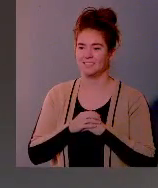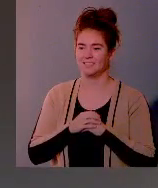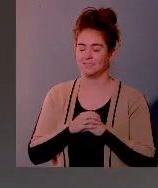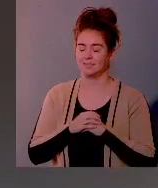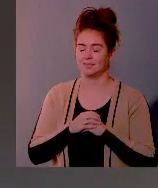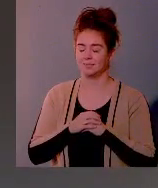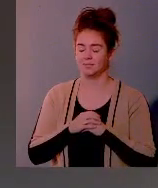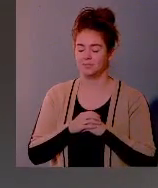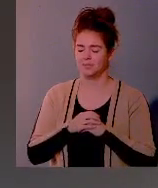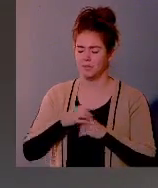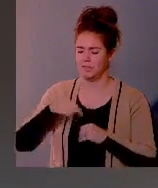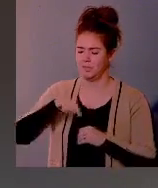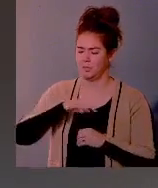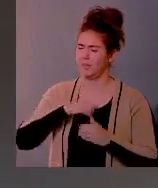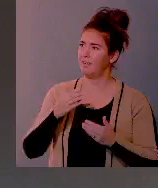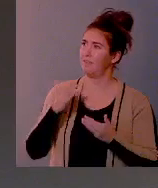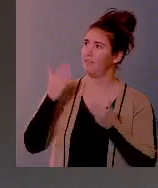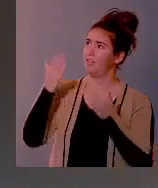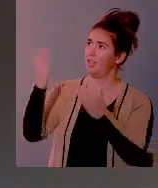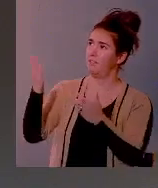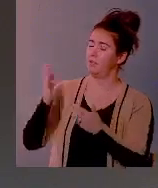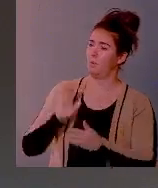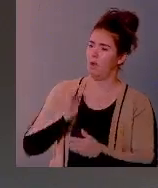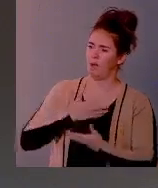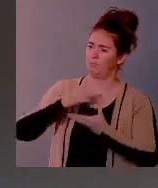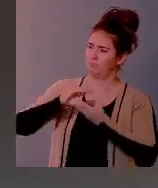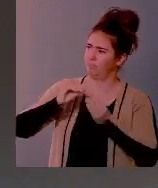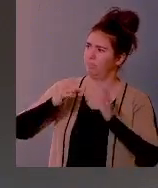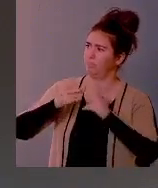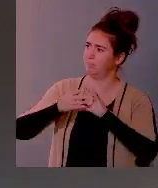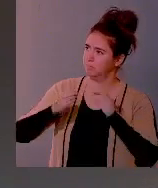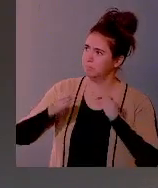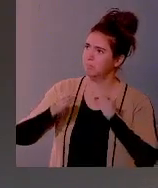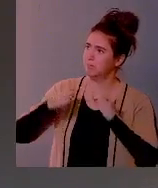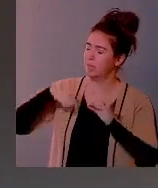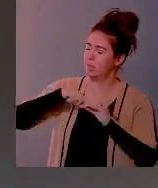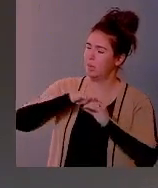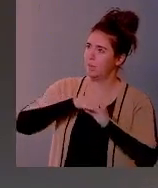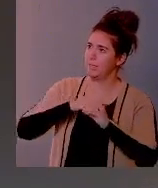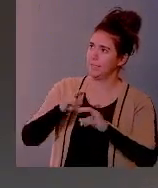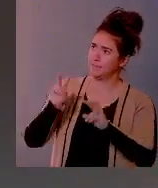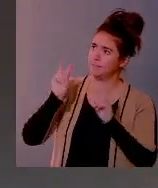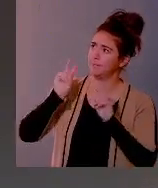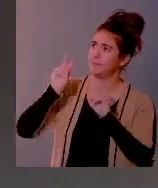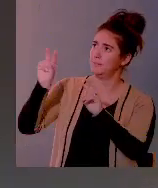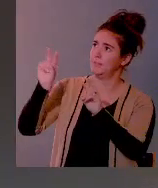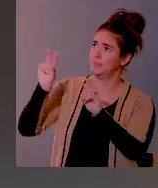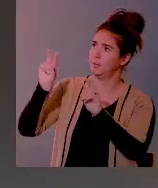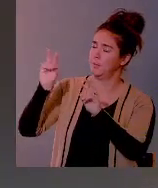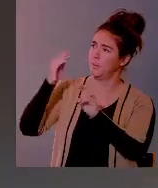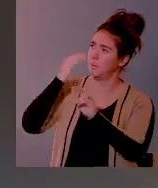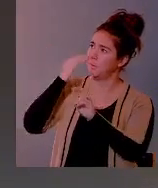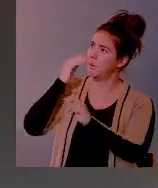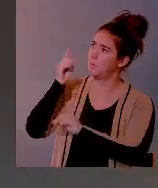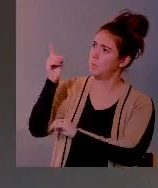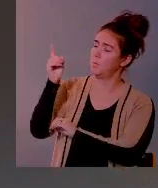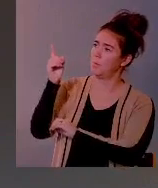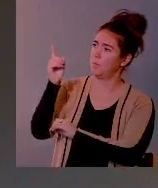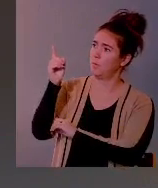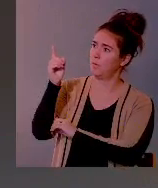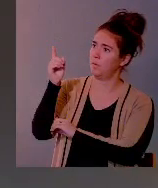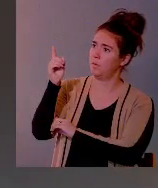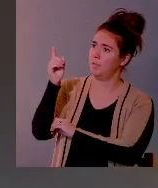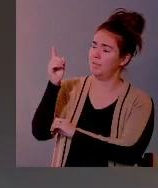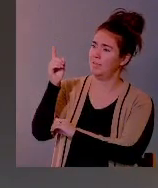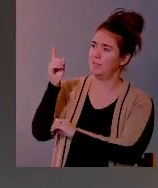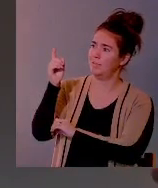personal testimony, that we would see you for who you really are and glorify you and give thanks and